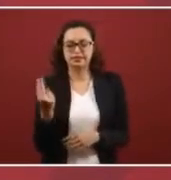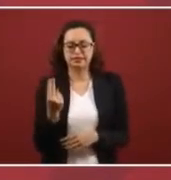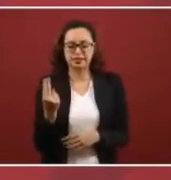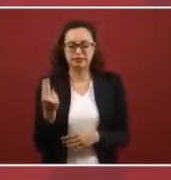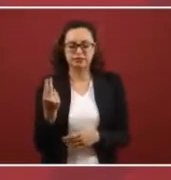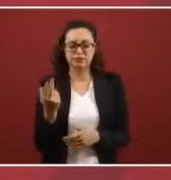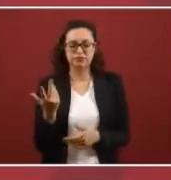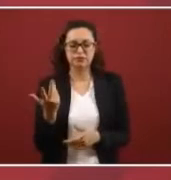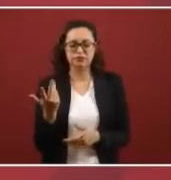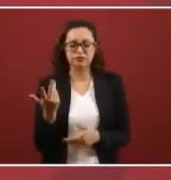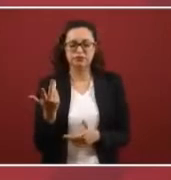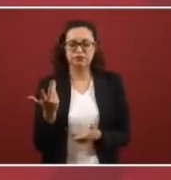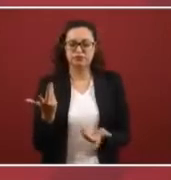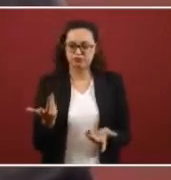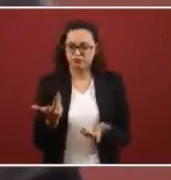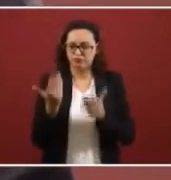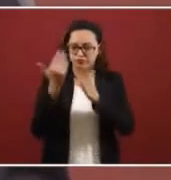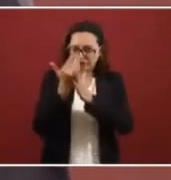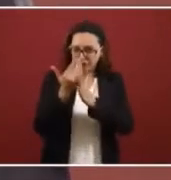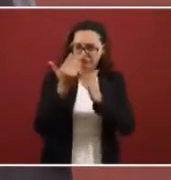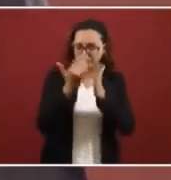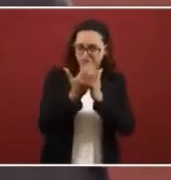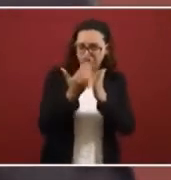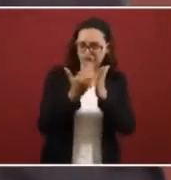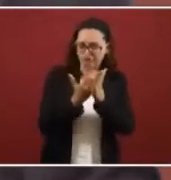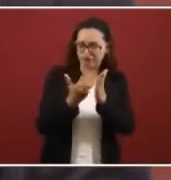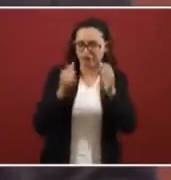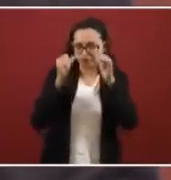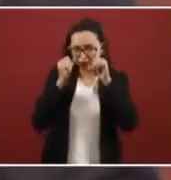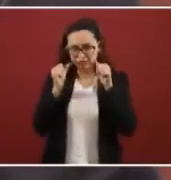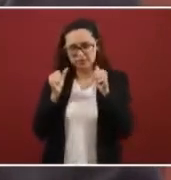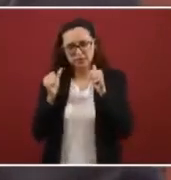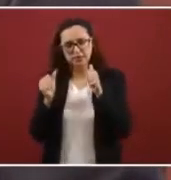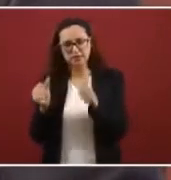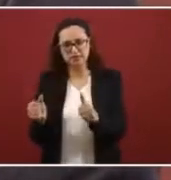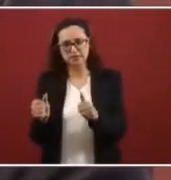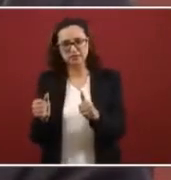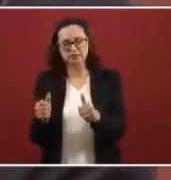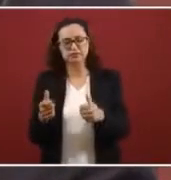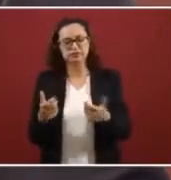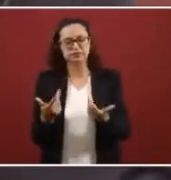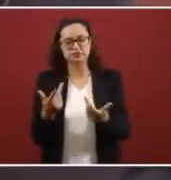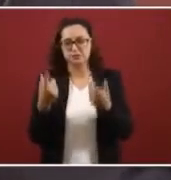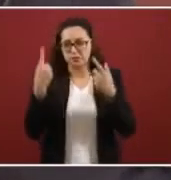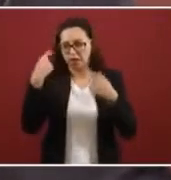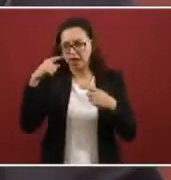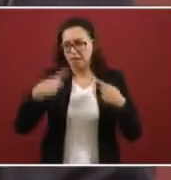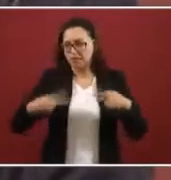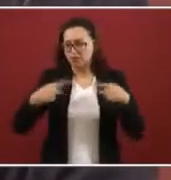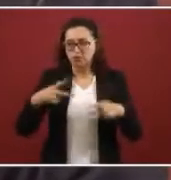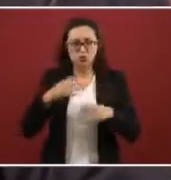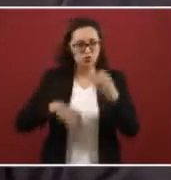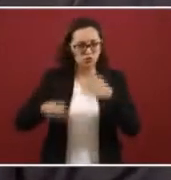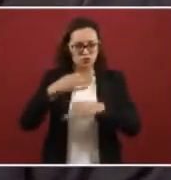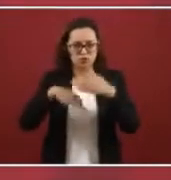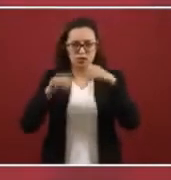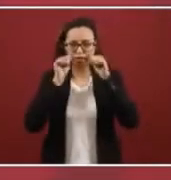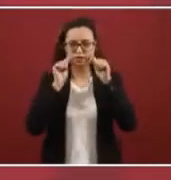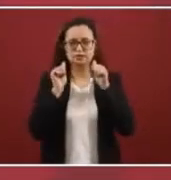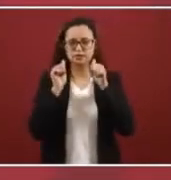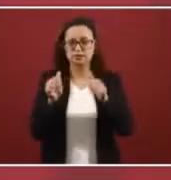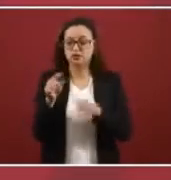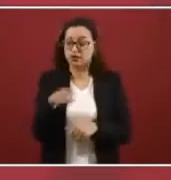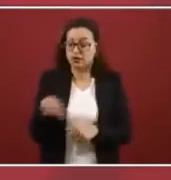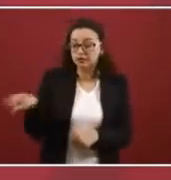apply a method of attention to the people, to